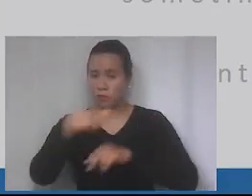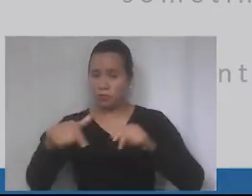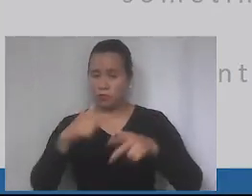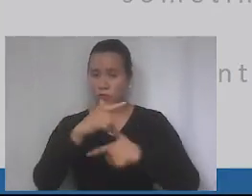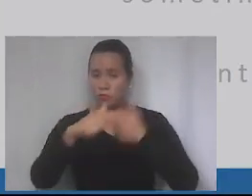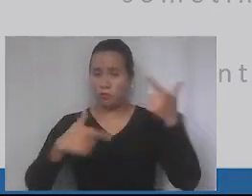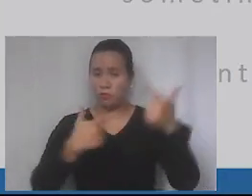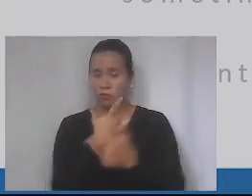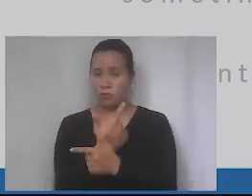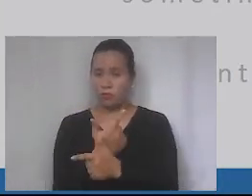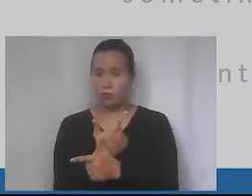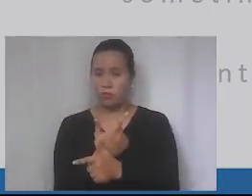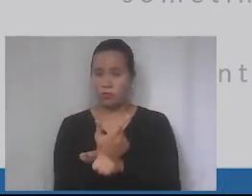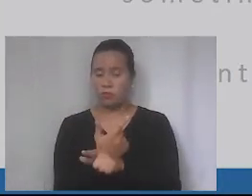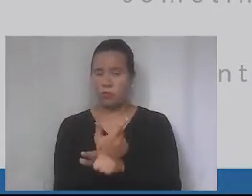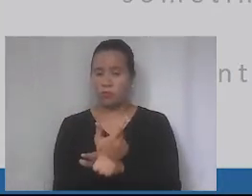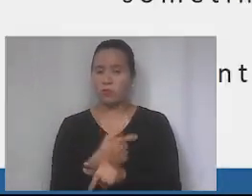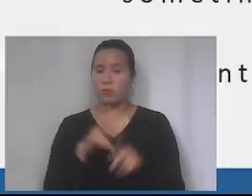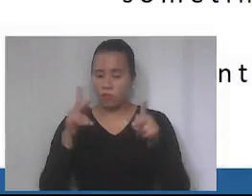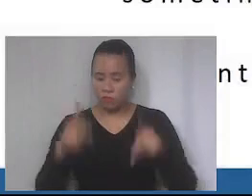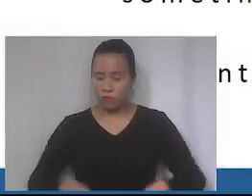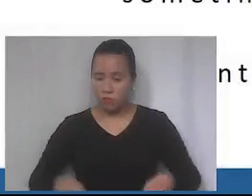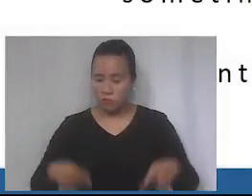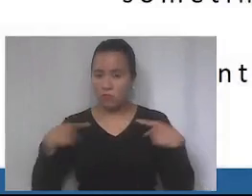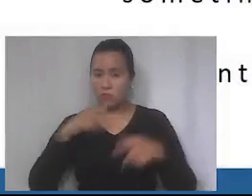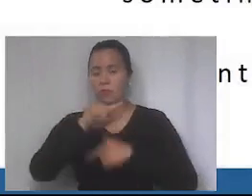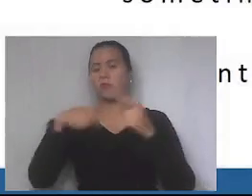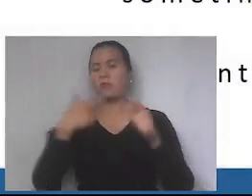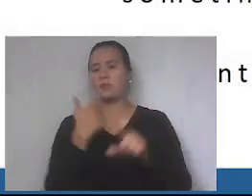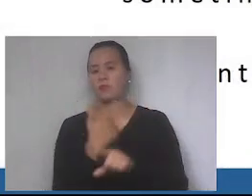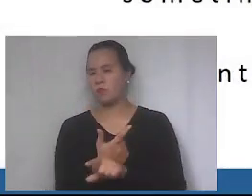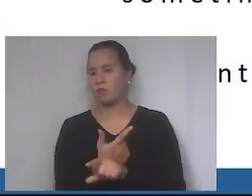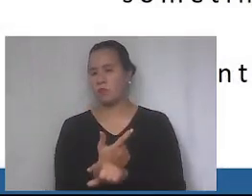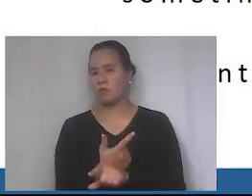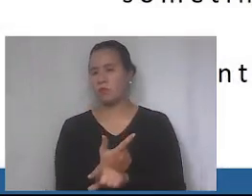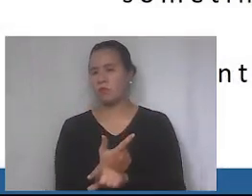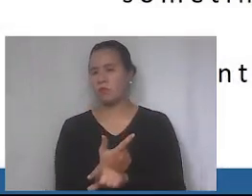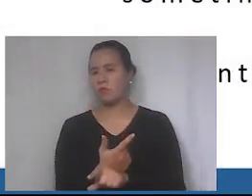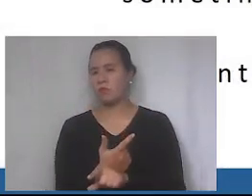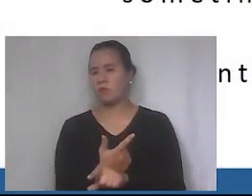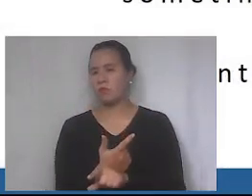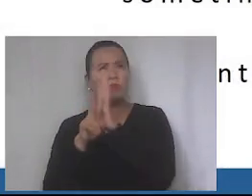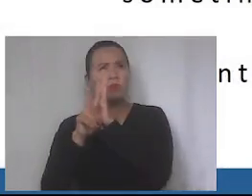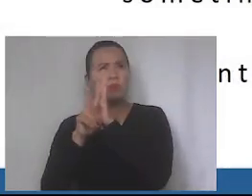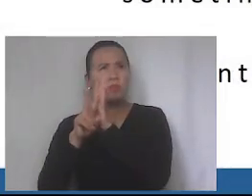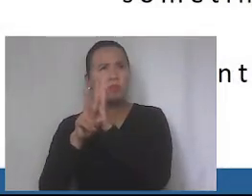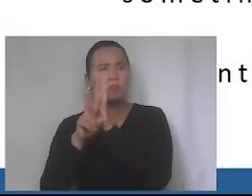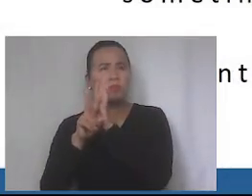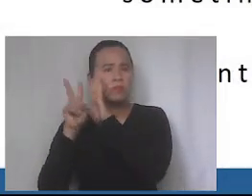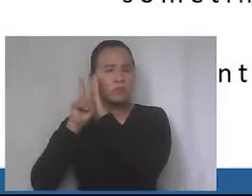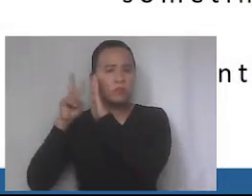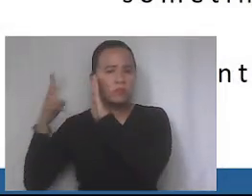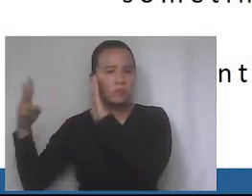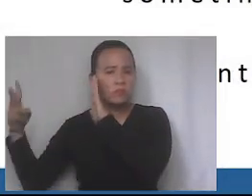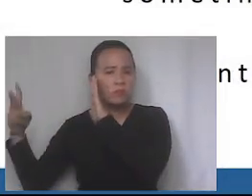And when we click Play, Geography. The study of Earth's landforms is called physical